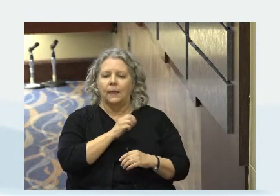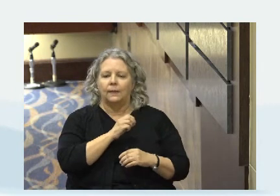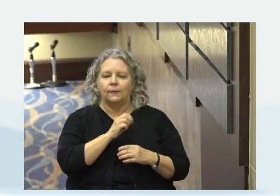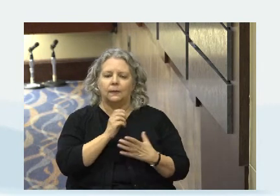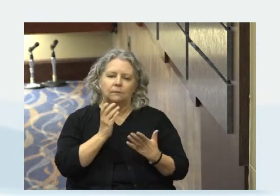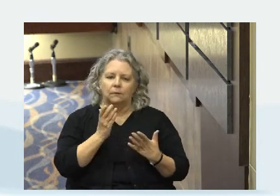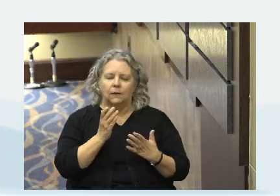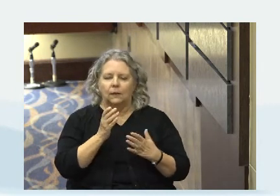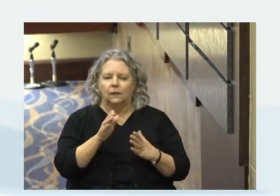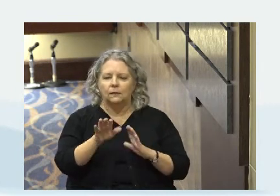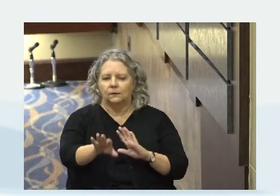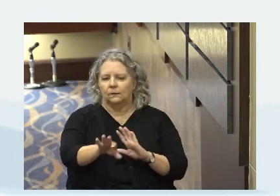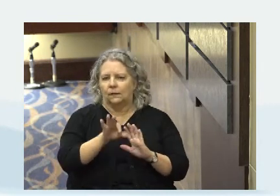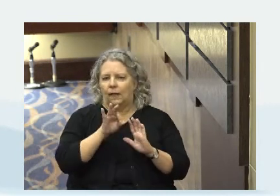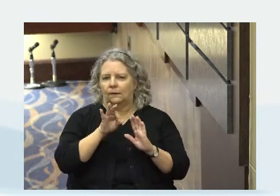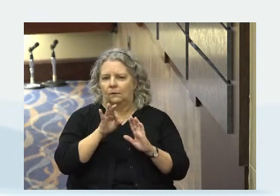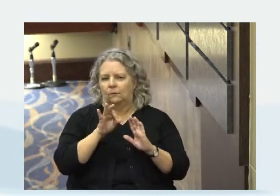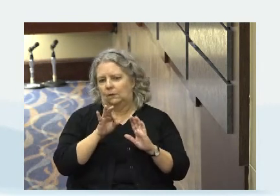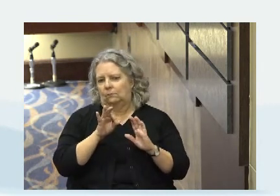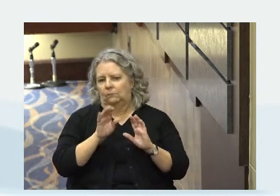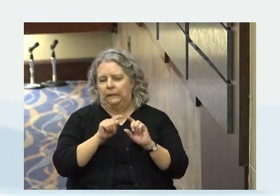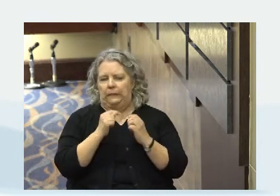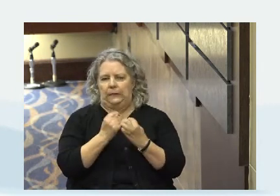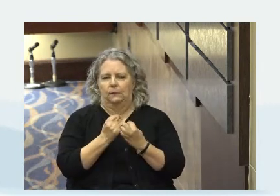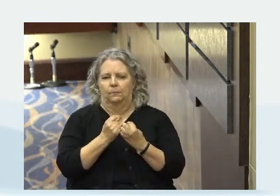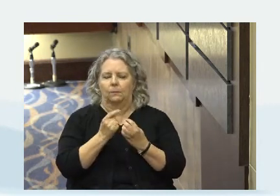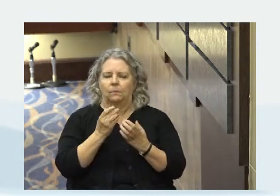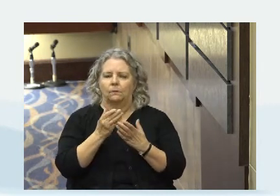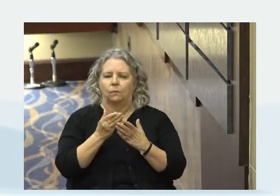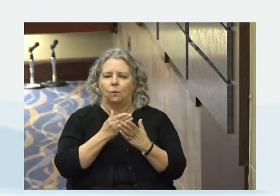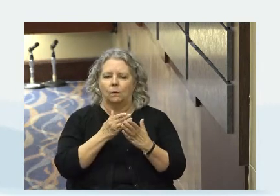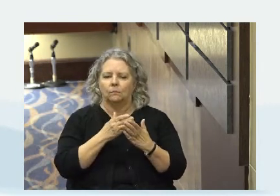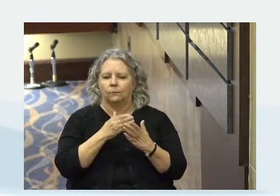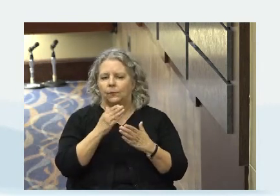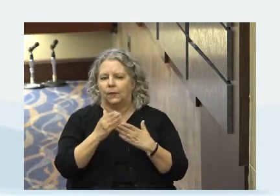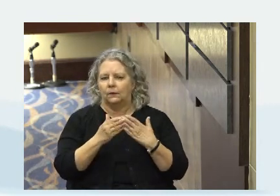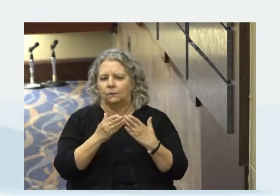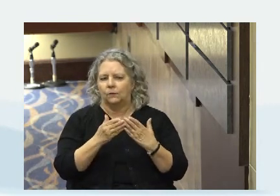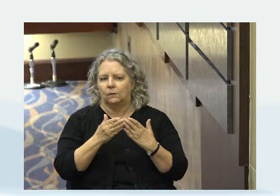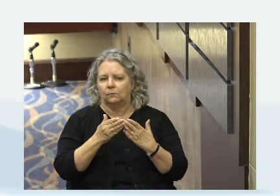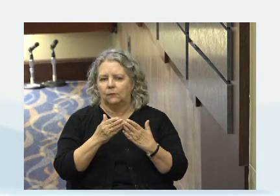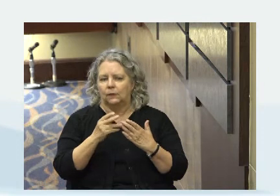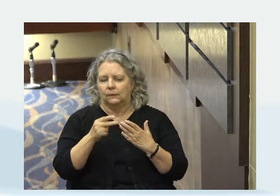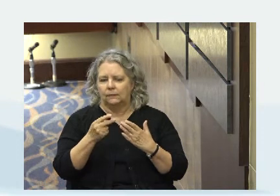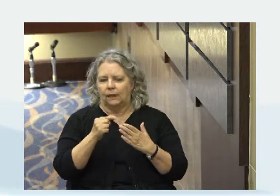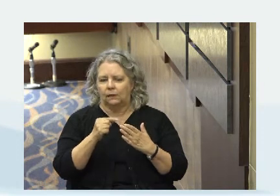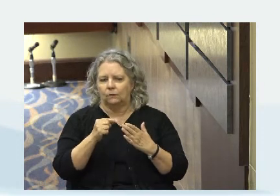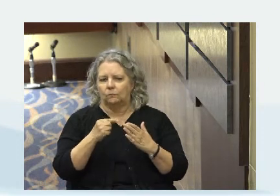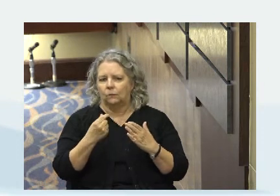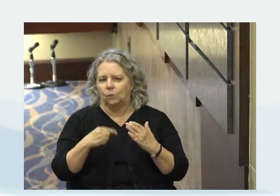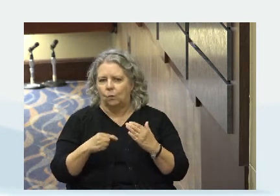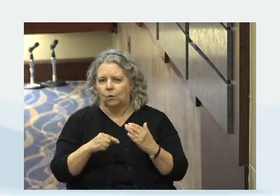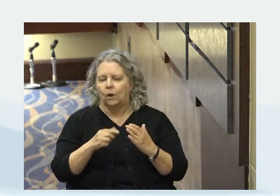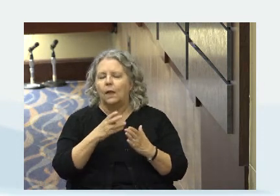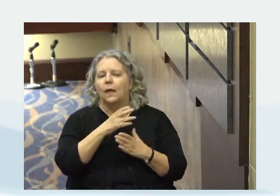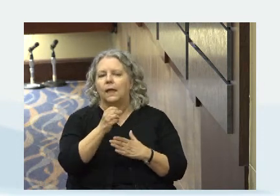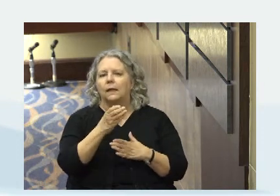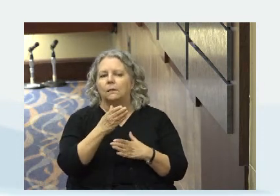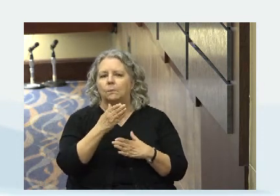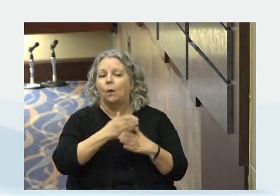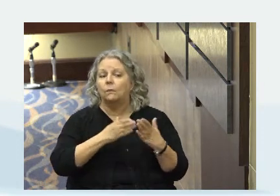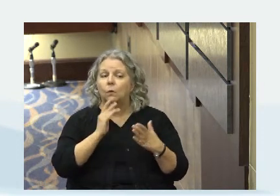second quarter of this fiscal year. And part of the determination will be what kind of a